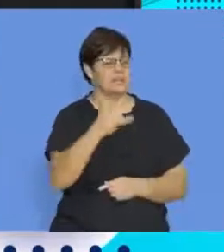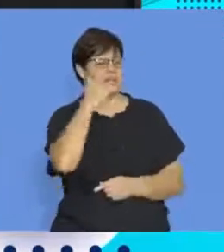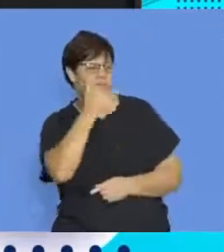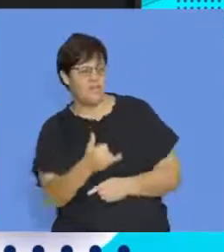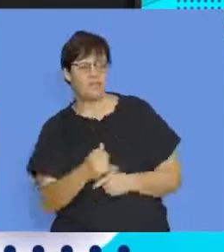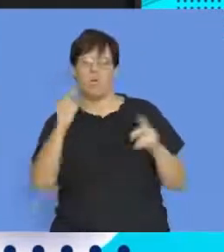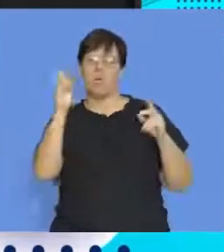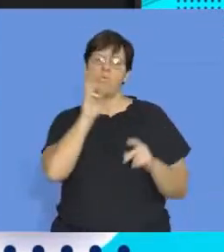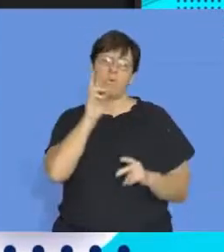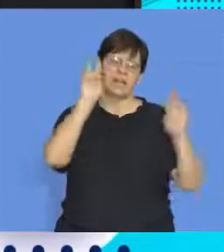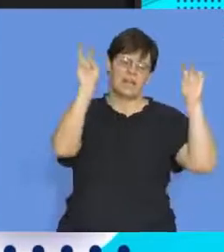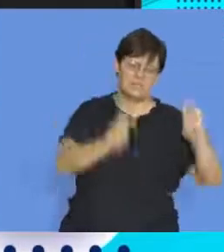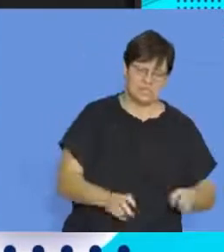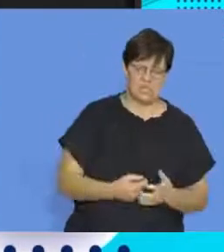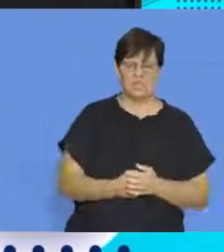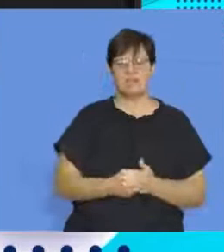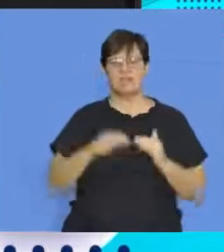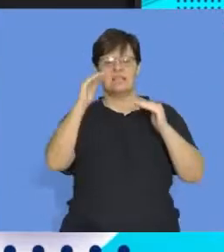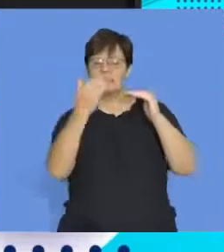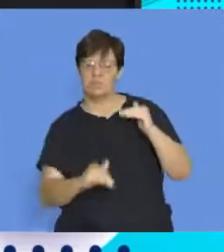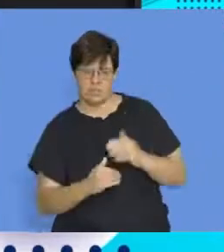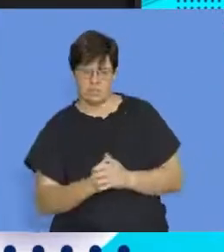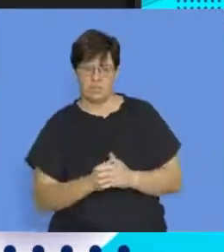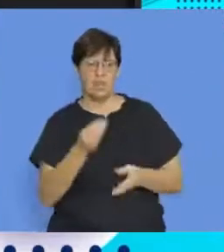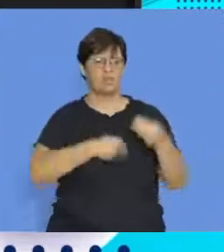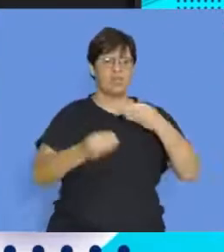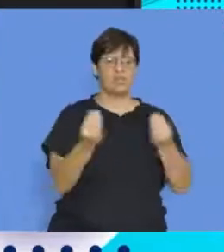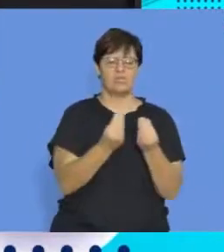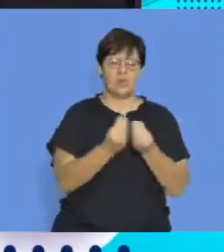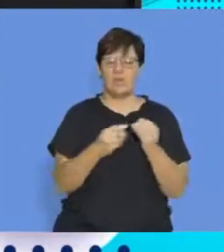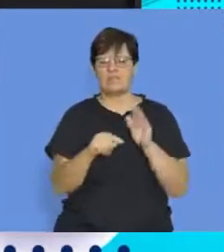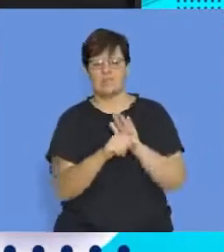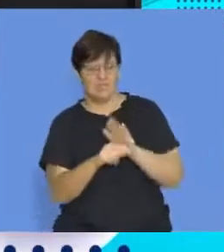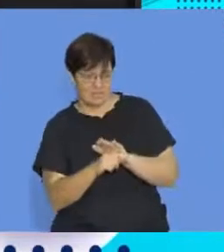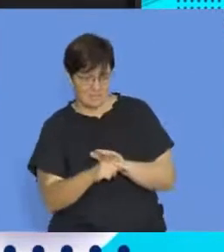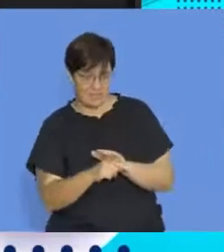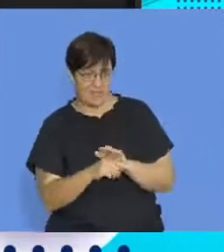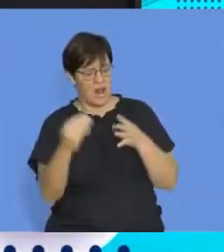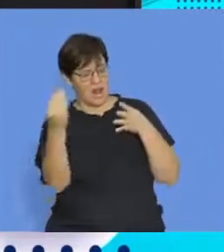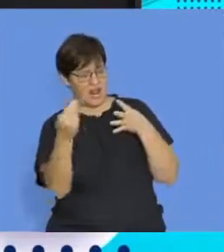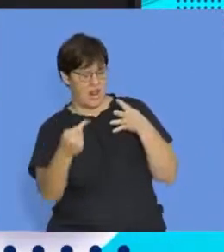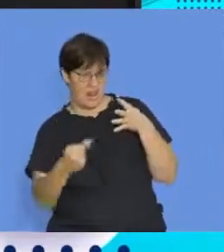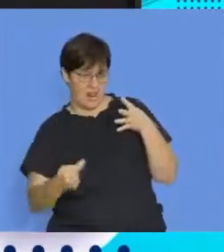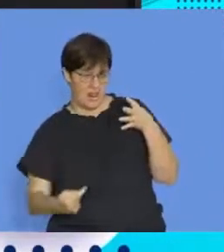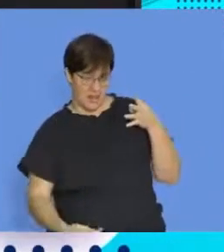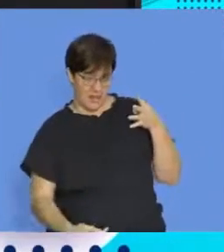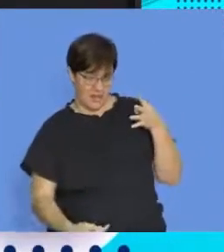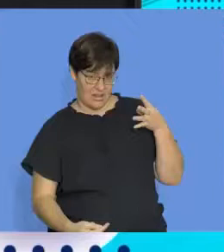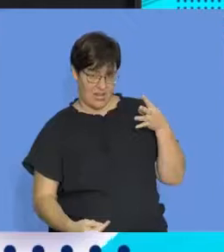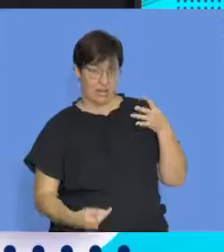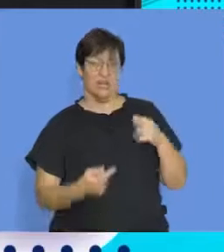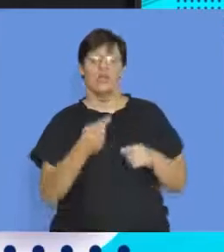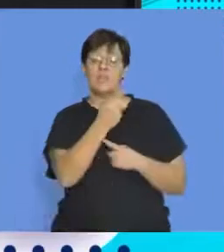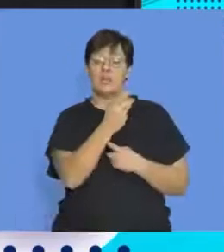telephone, water and electricity, depreciation, trading stock deficit. Obviously, that list goes on.